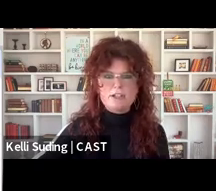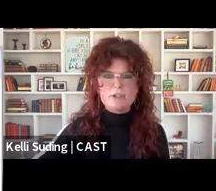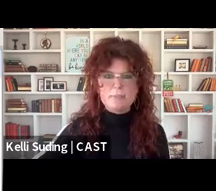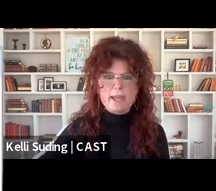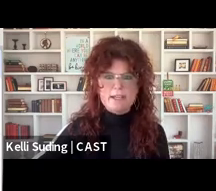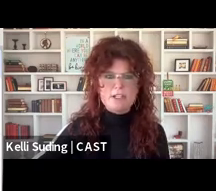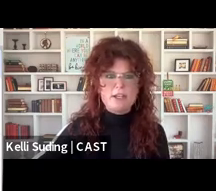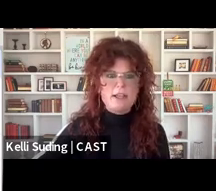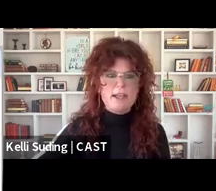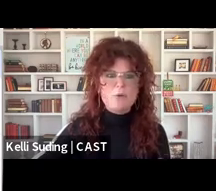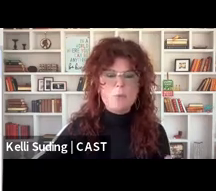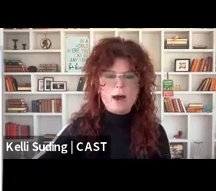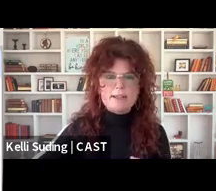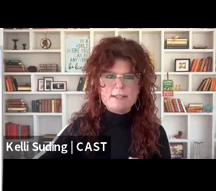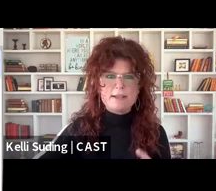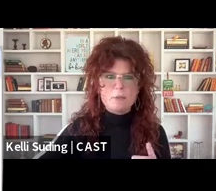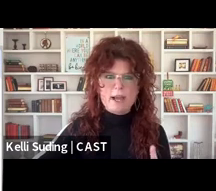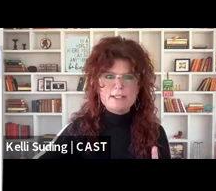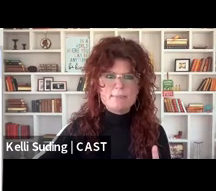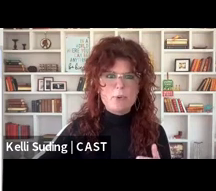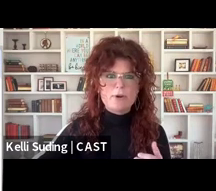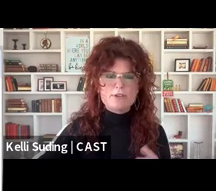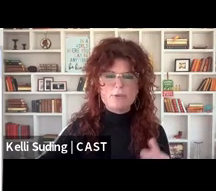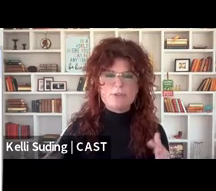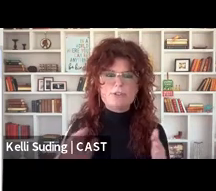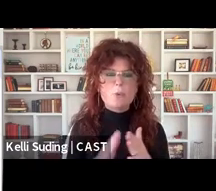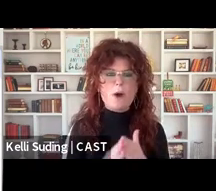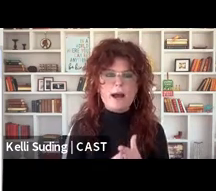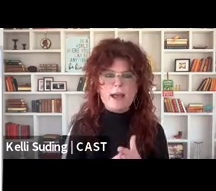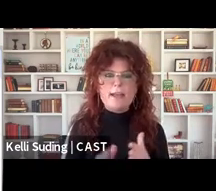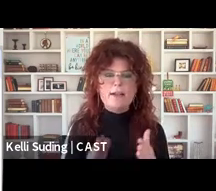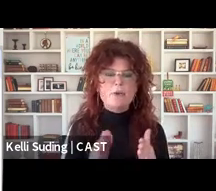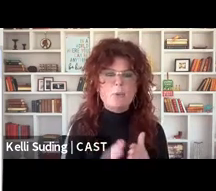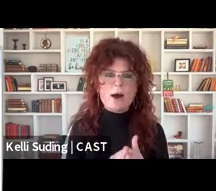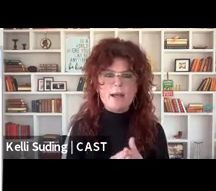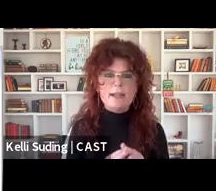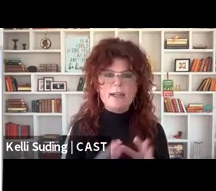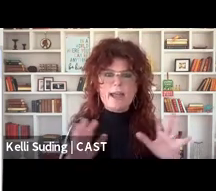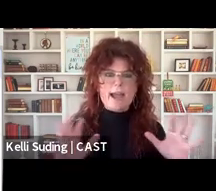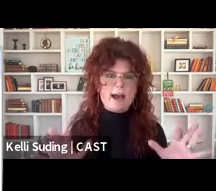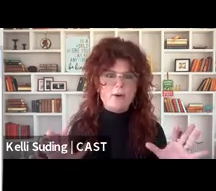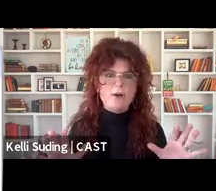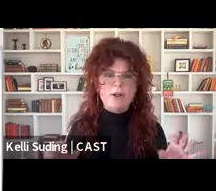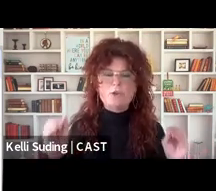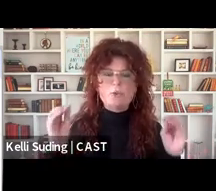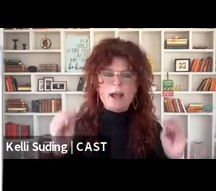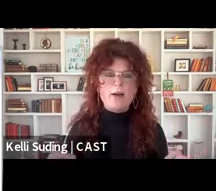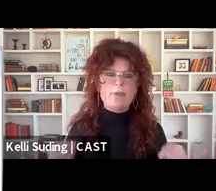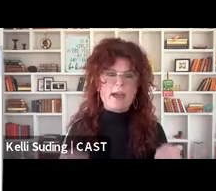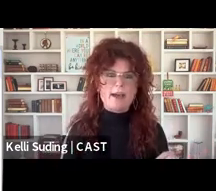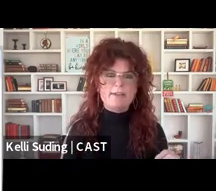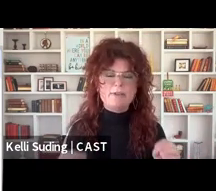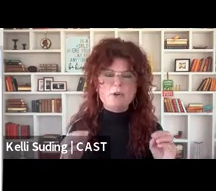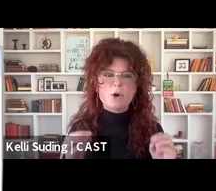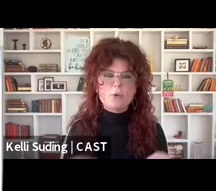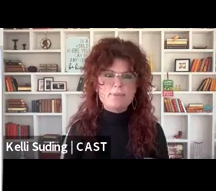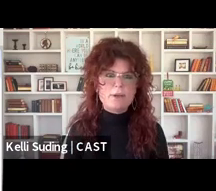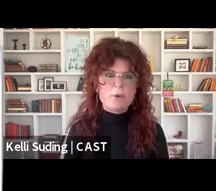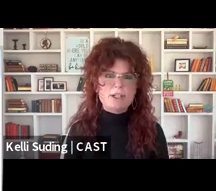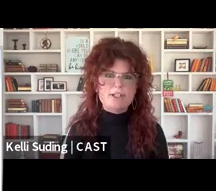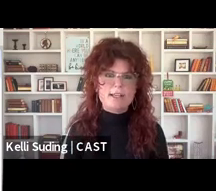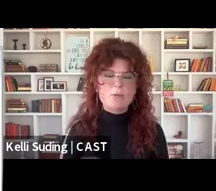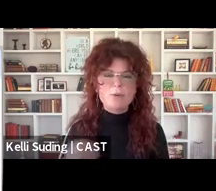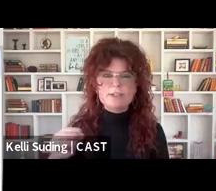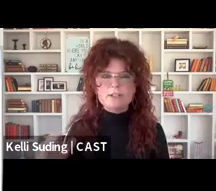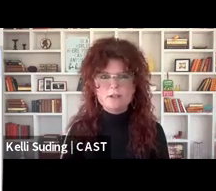an introductory page and why it's important. So it's the why, the what, and the how throughout that. And those are always